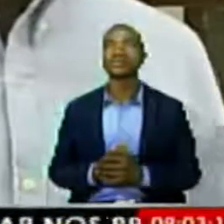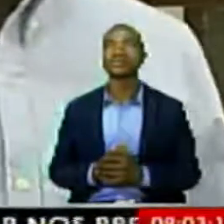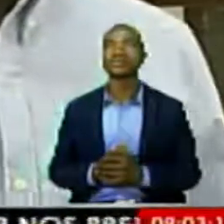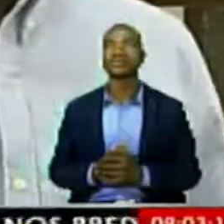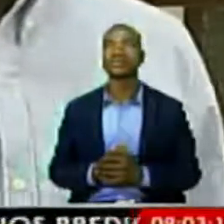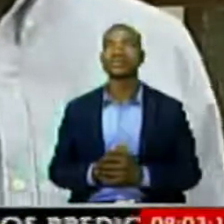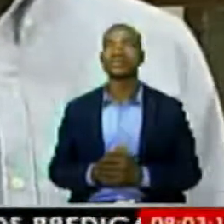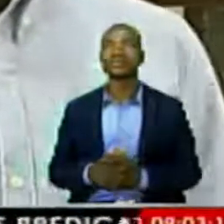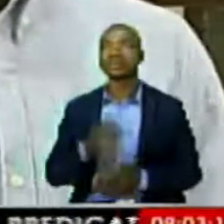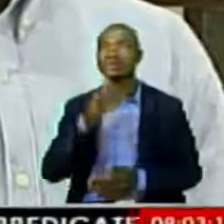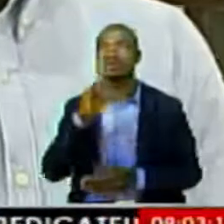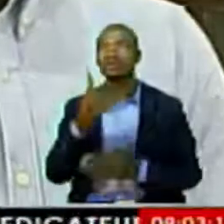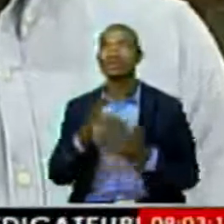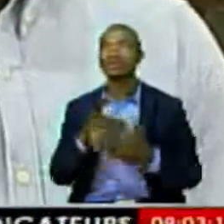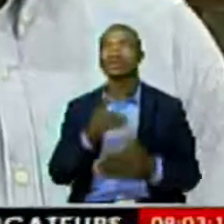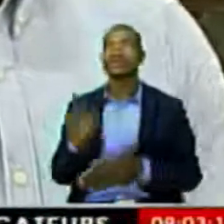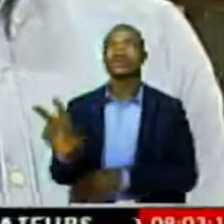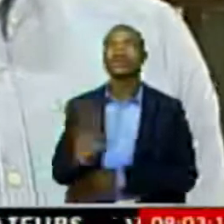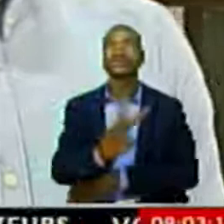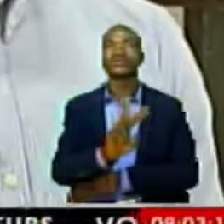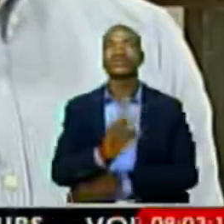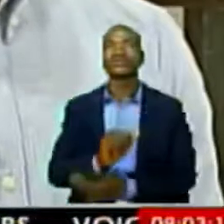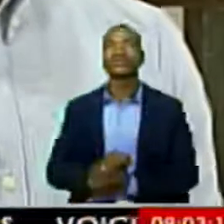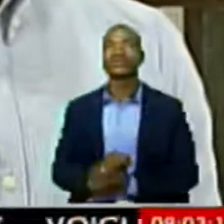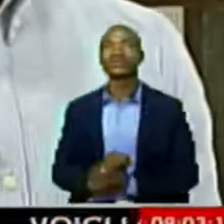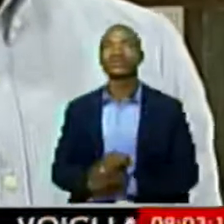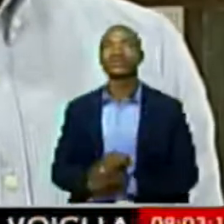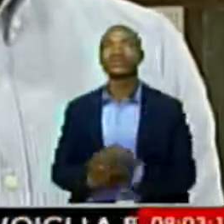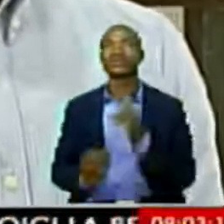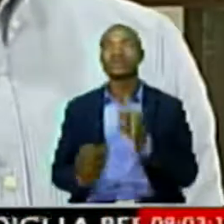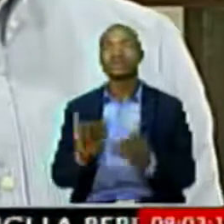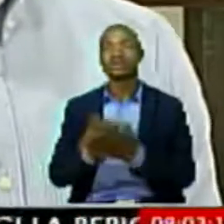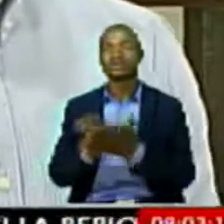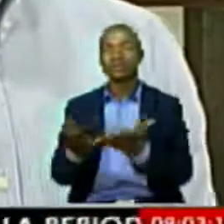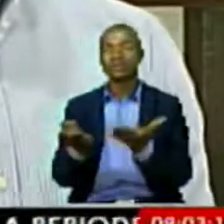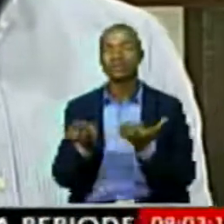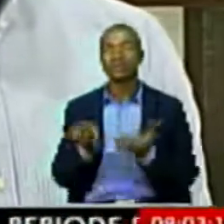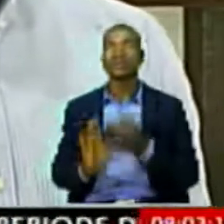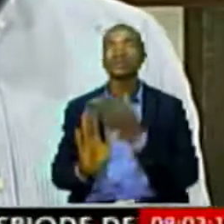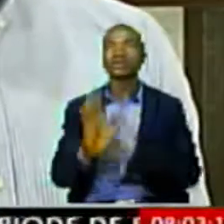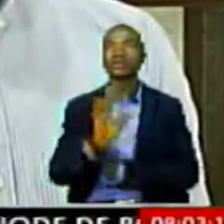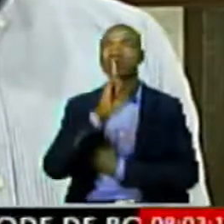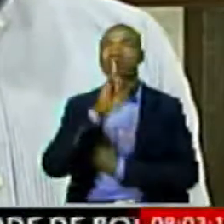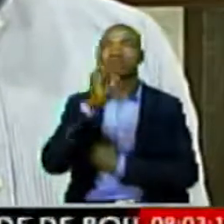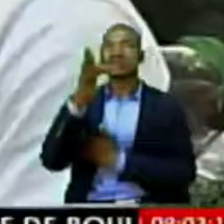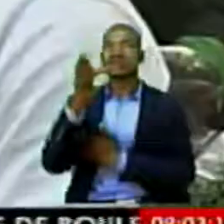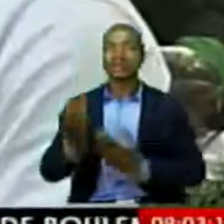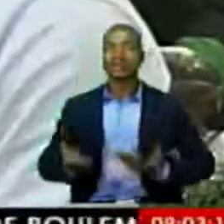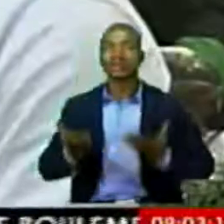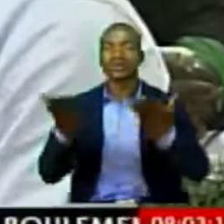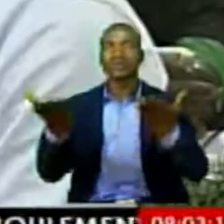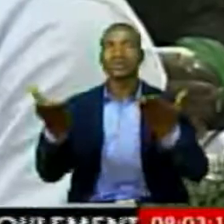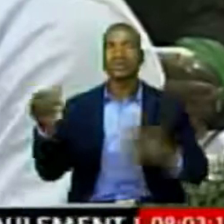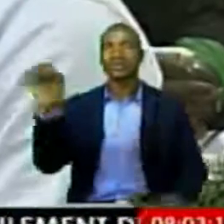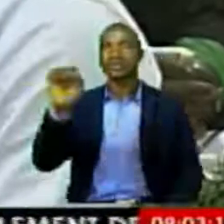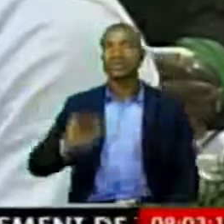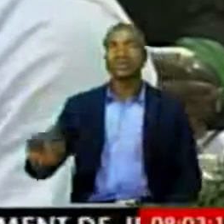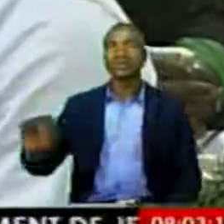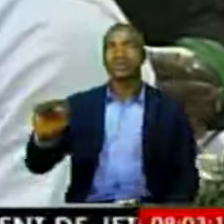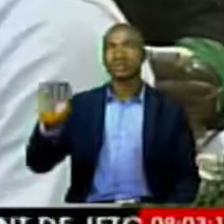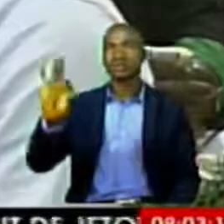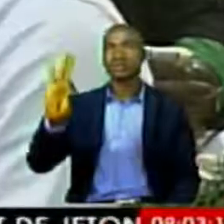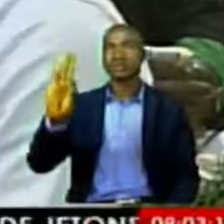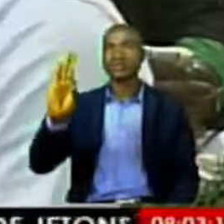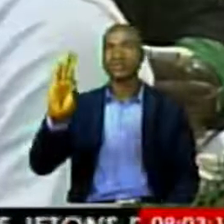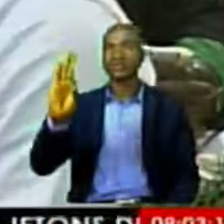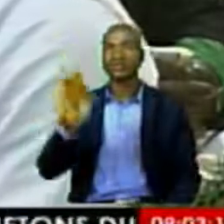Ils sont là devant vous. They are there in front of you. Dieu voulant. God willing. Ils seront unis le samedi 9-10-2020. They'll be united